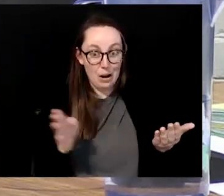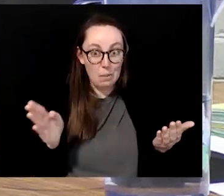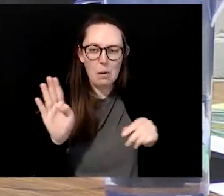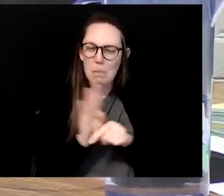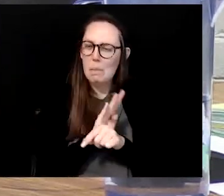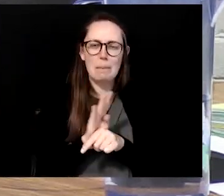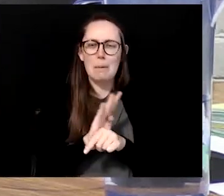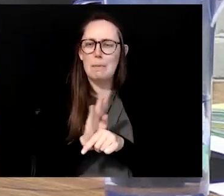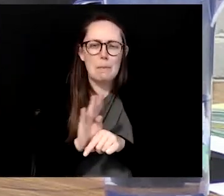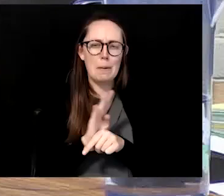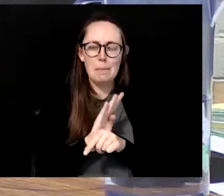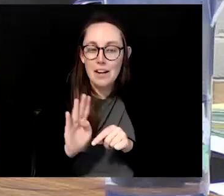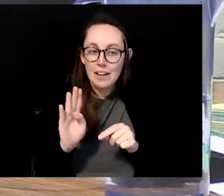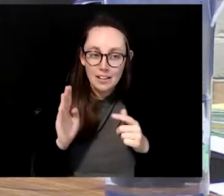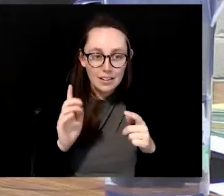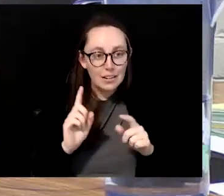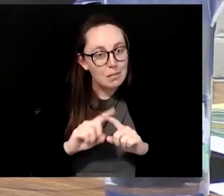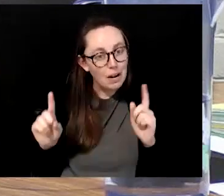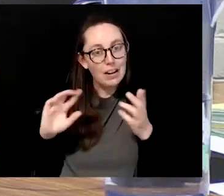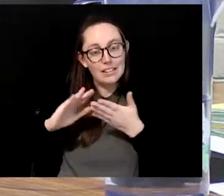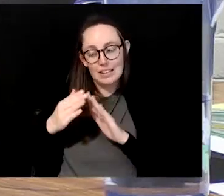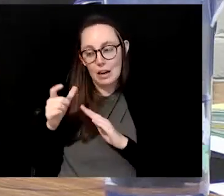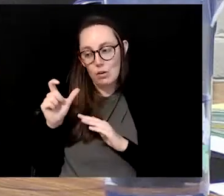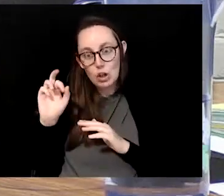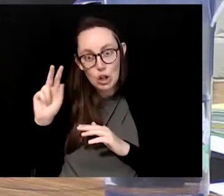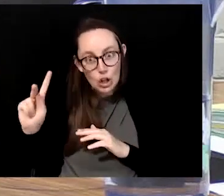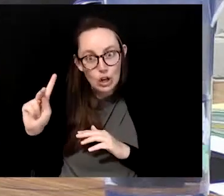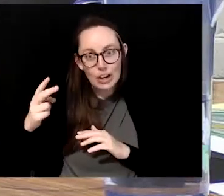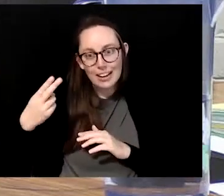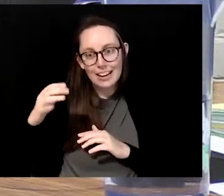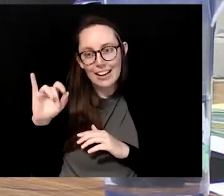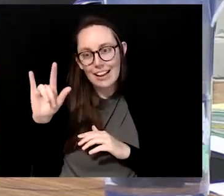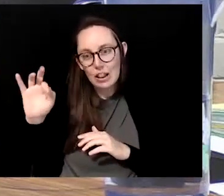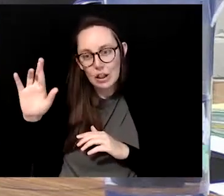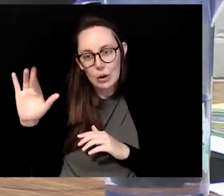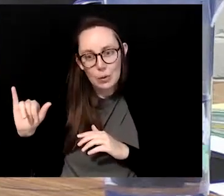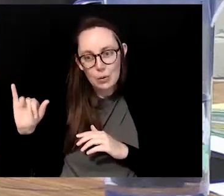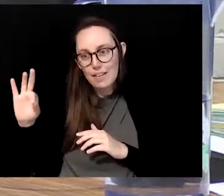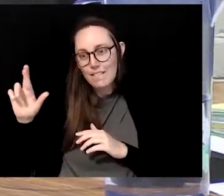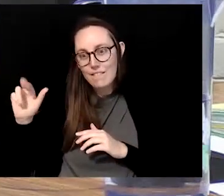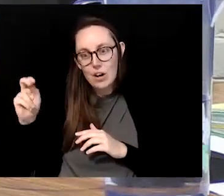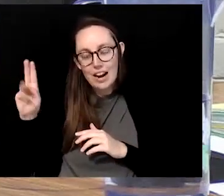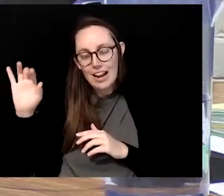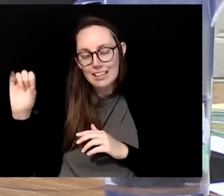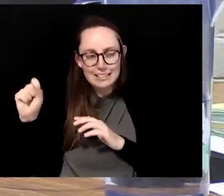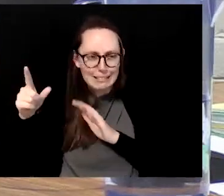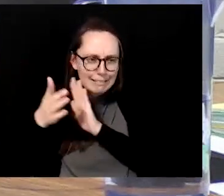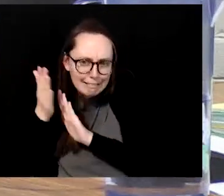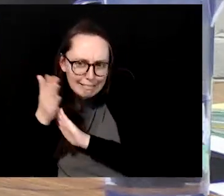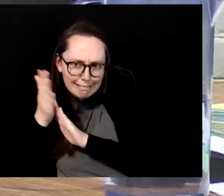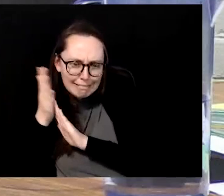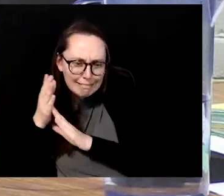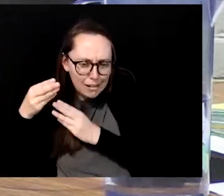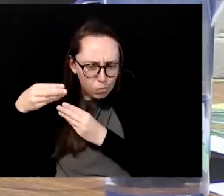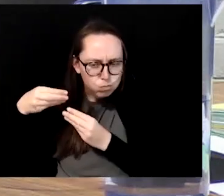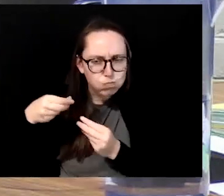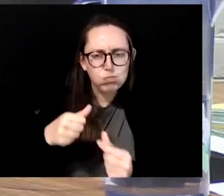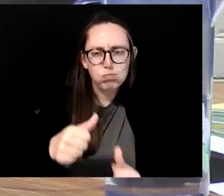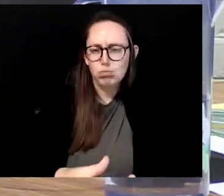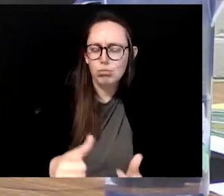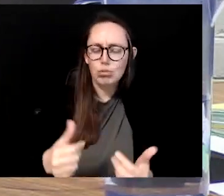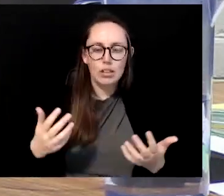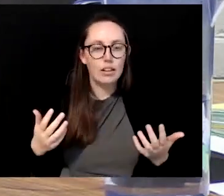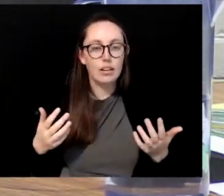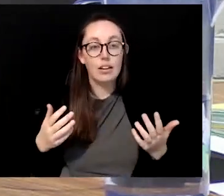the really fine work of town clerk Hillary Francis and her team we had a higher than average turnout for this type of election